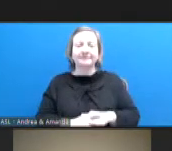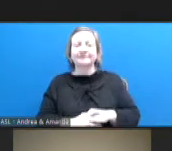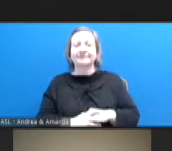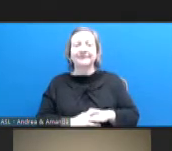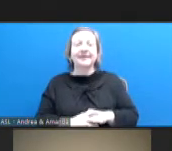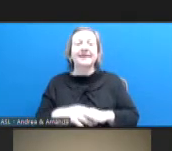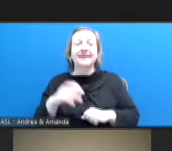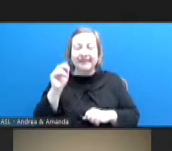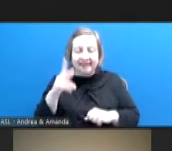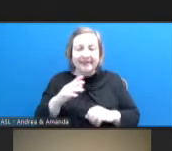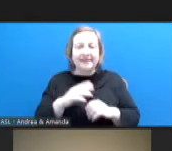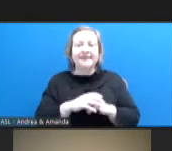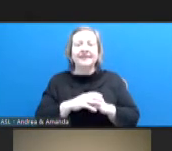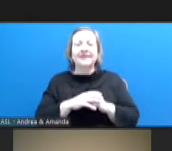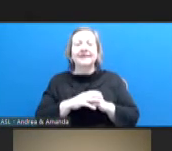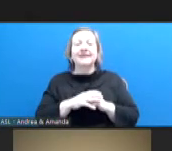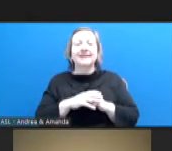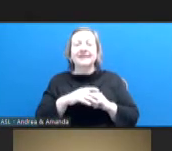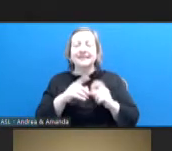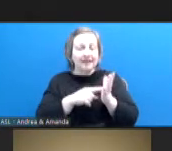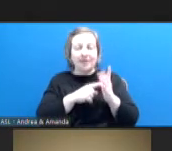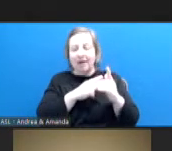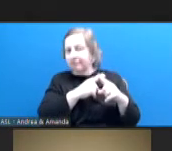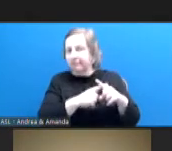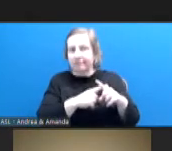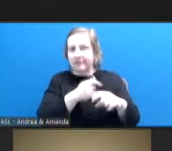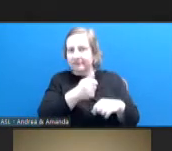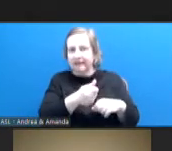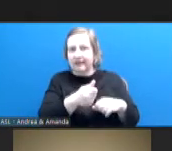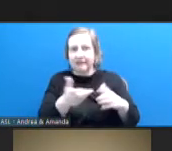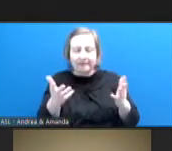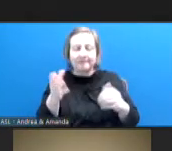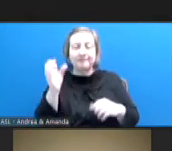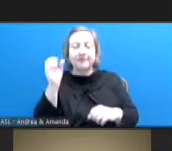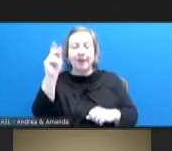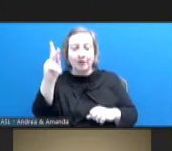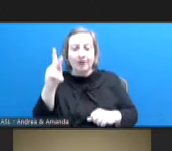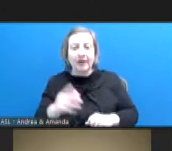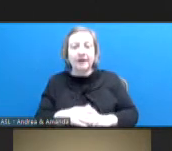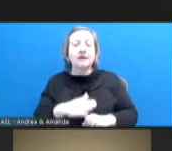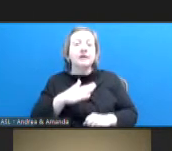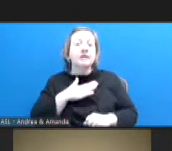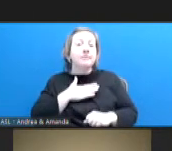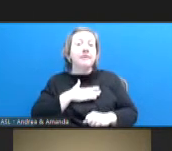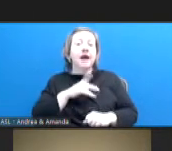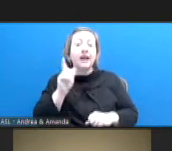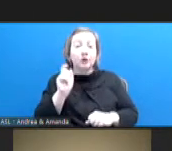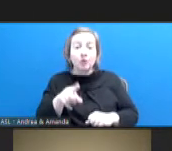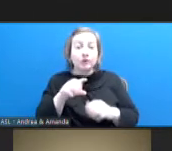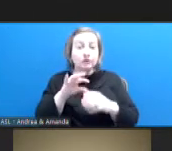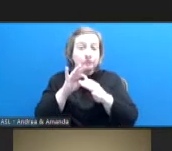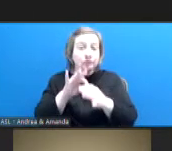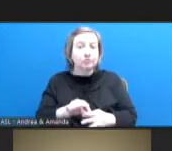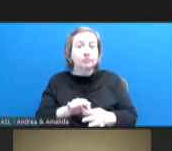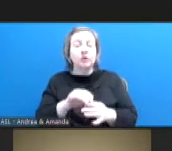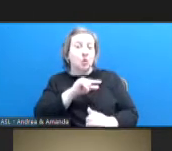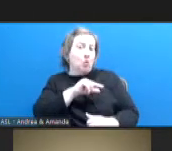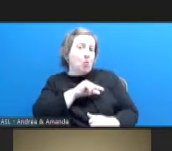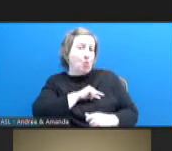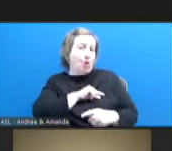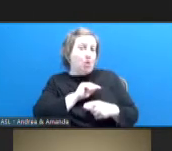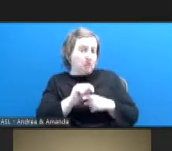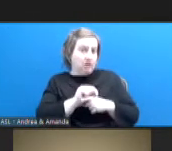Or it switches off by itself. Okay, my question was regarding the quality of